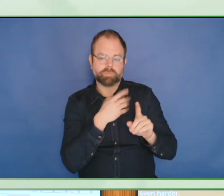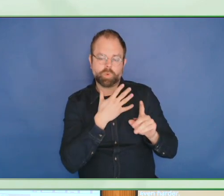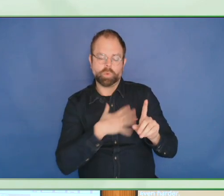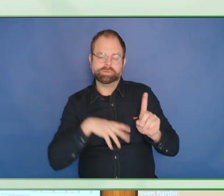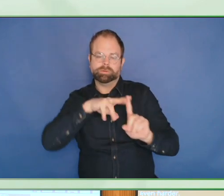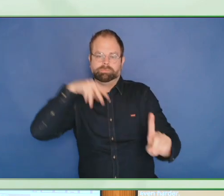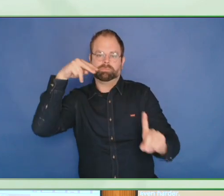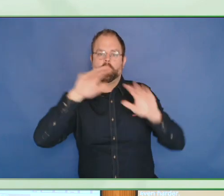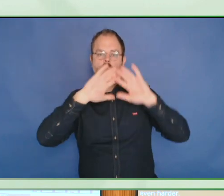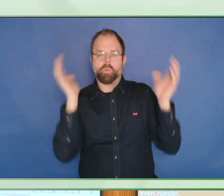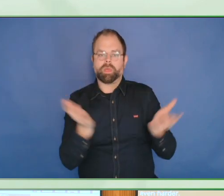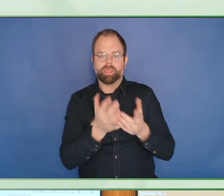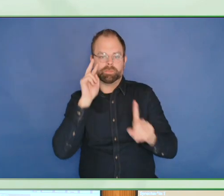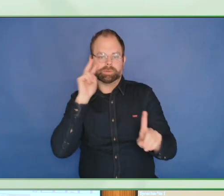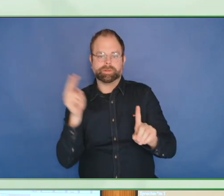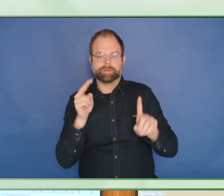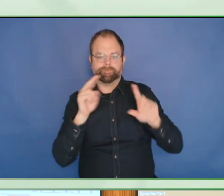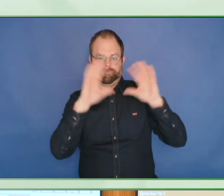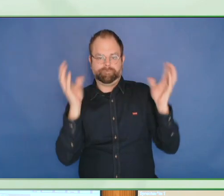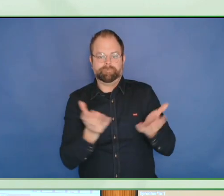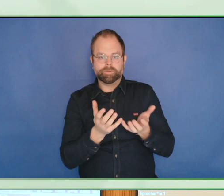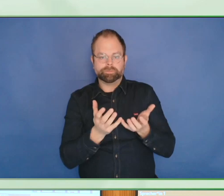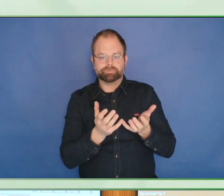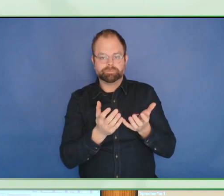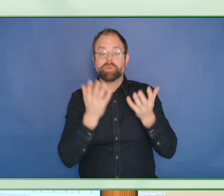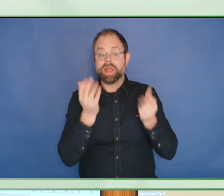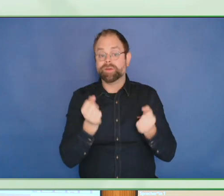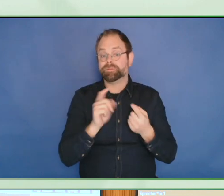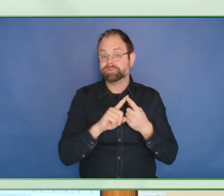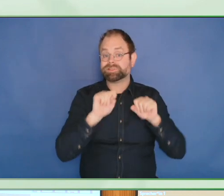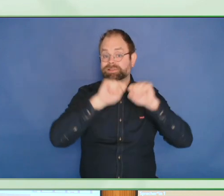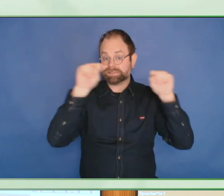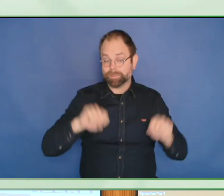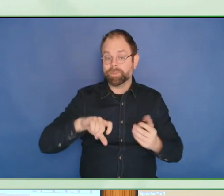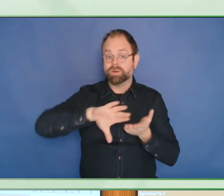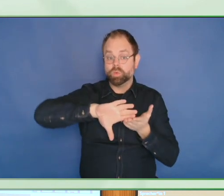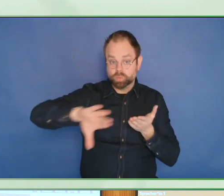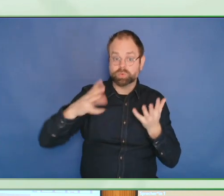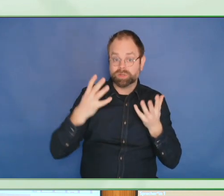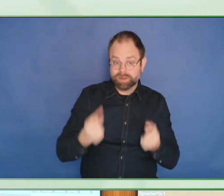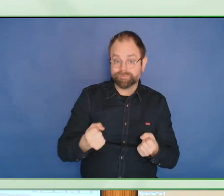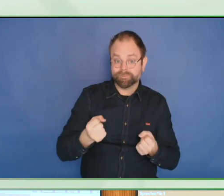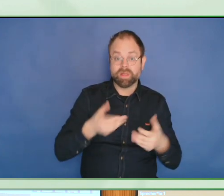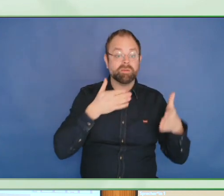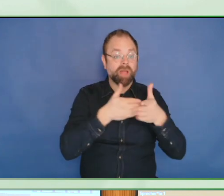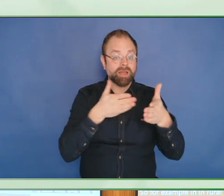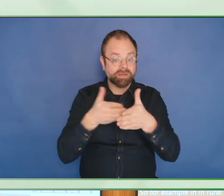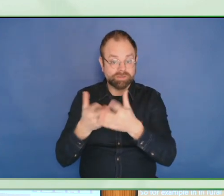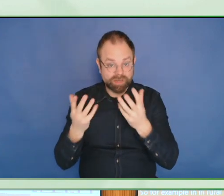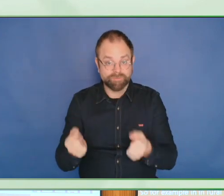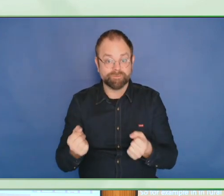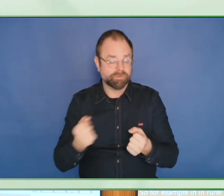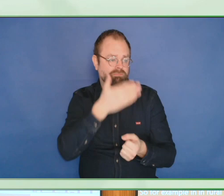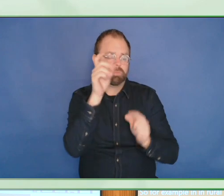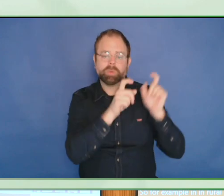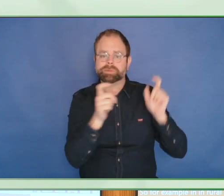clean restrooms and even privacy to deal with menstruation with dignity is really hard for a woman. Oftentimes, many